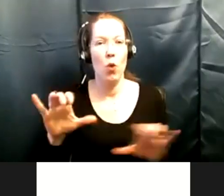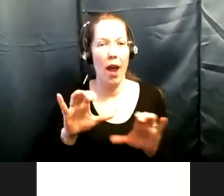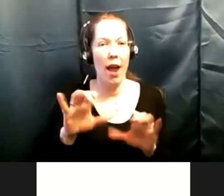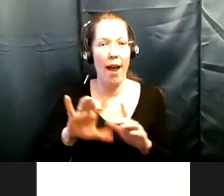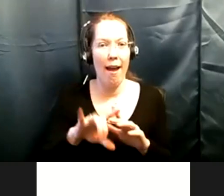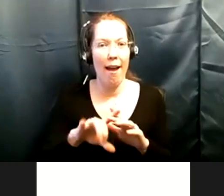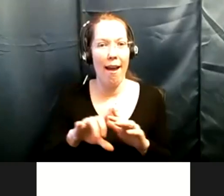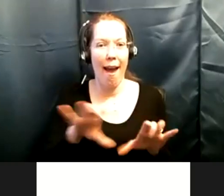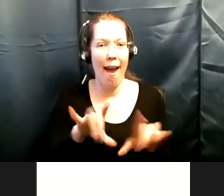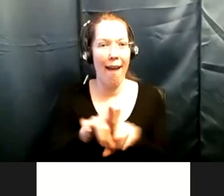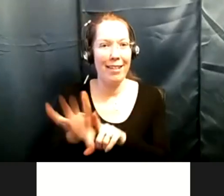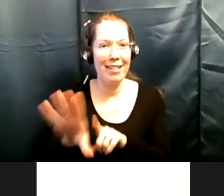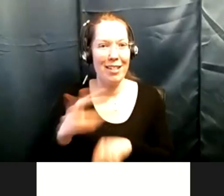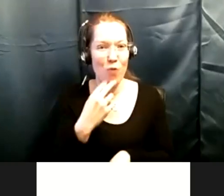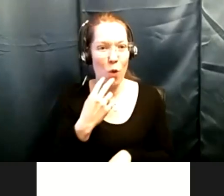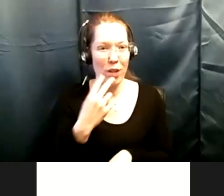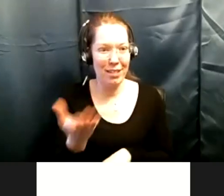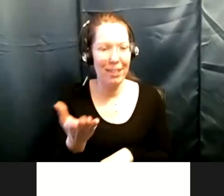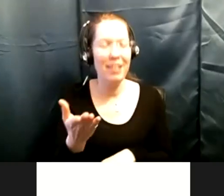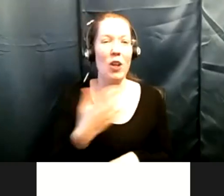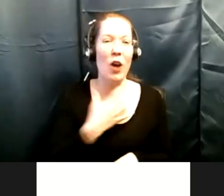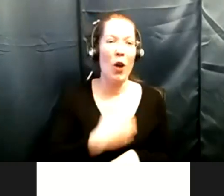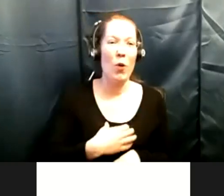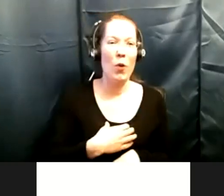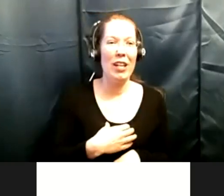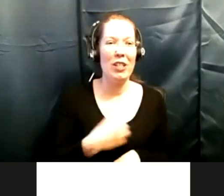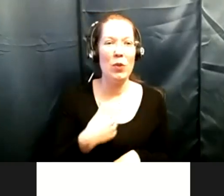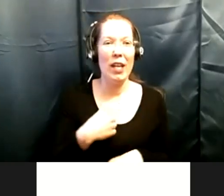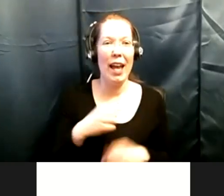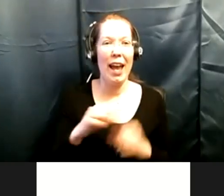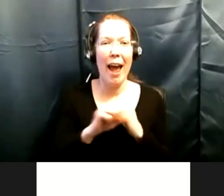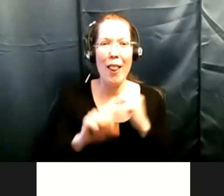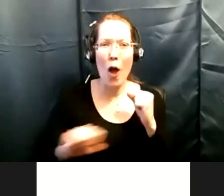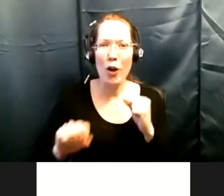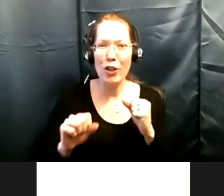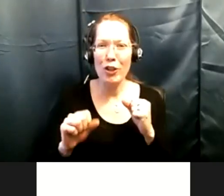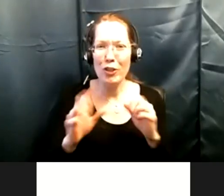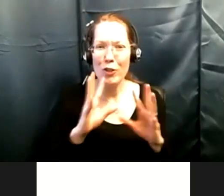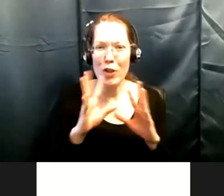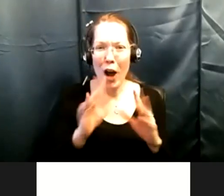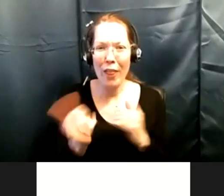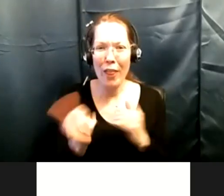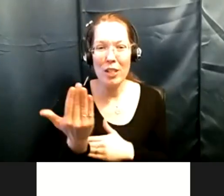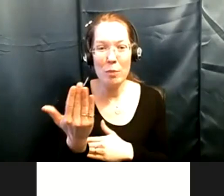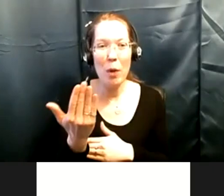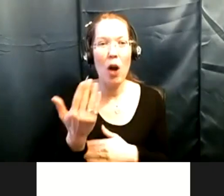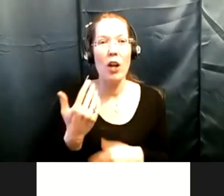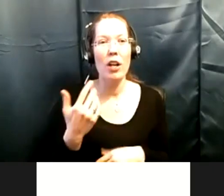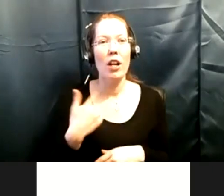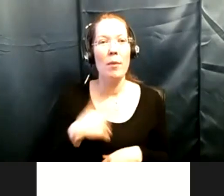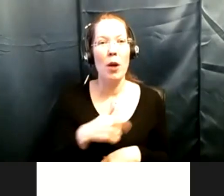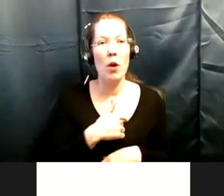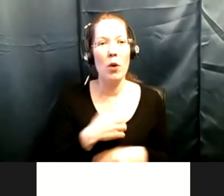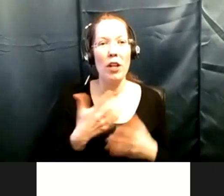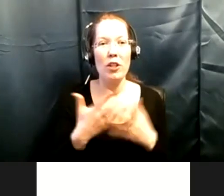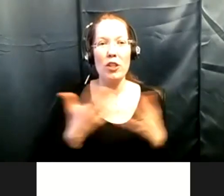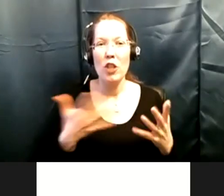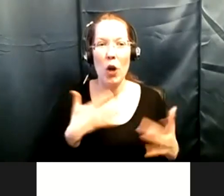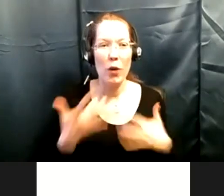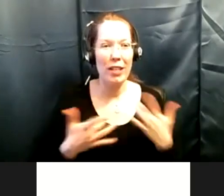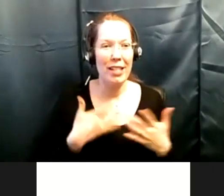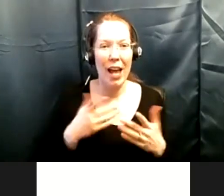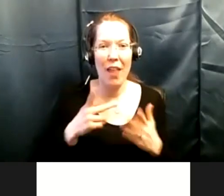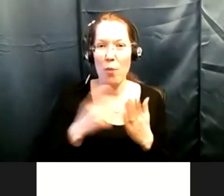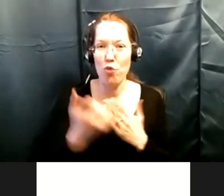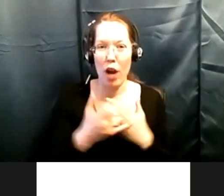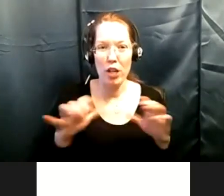Well, we wish we had longer to talk this morning, but we are so excited about the project that you're